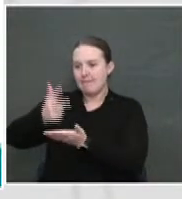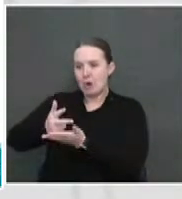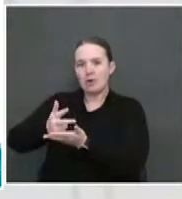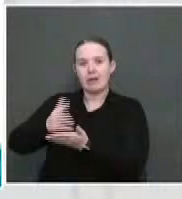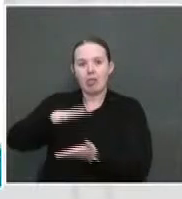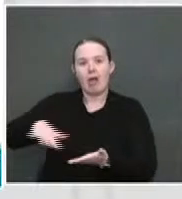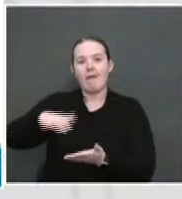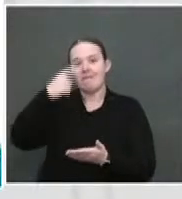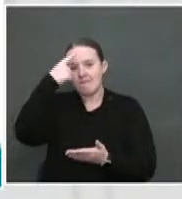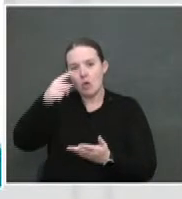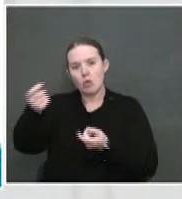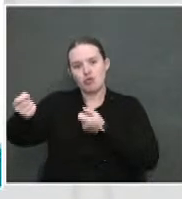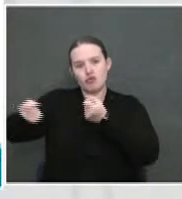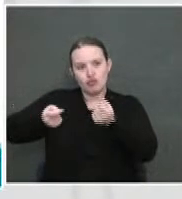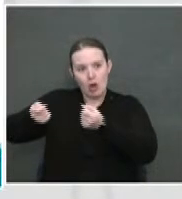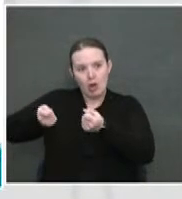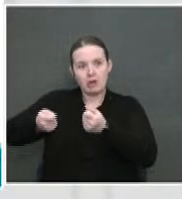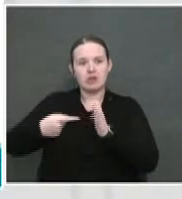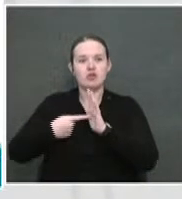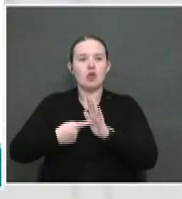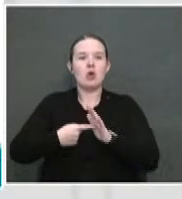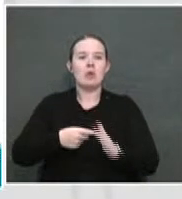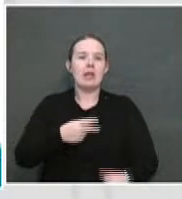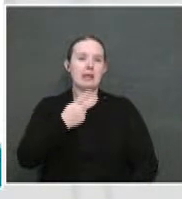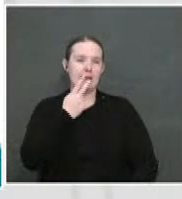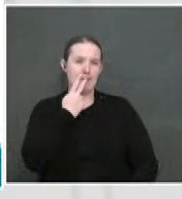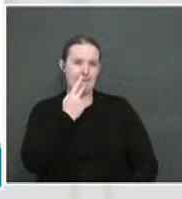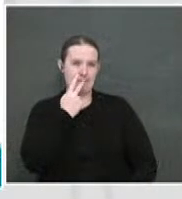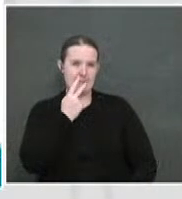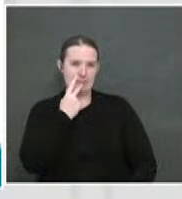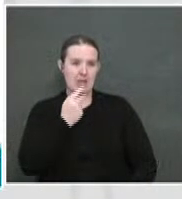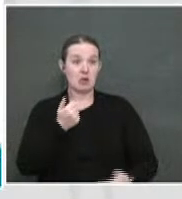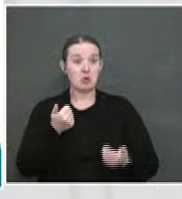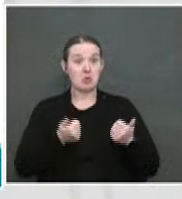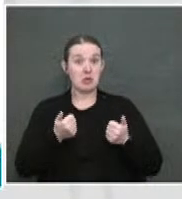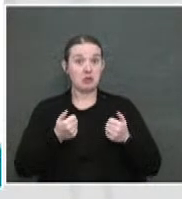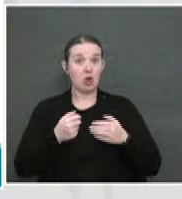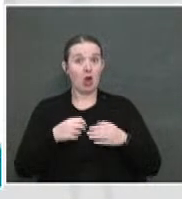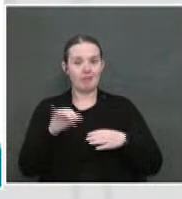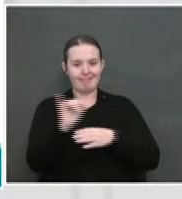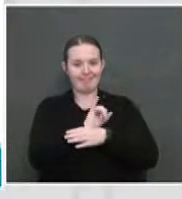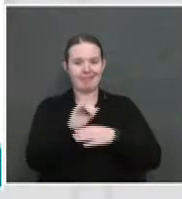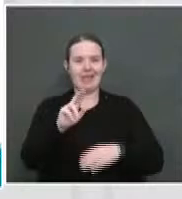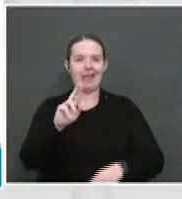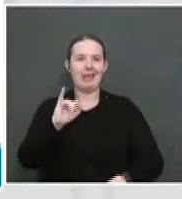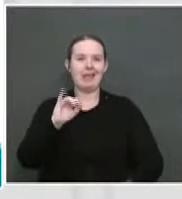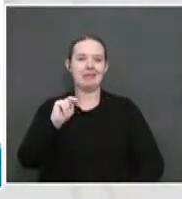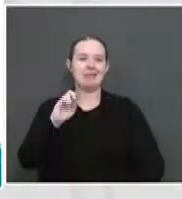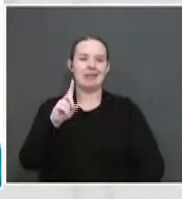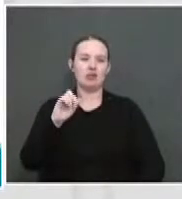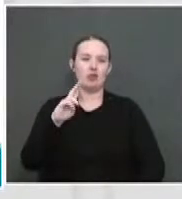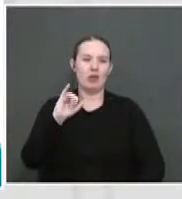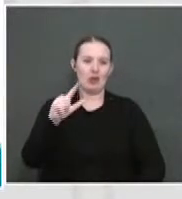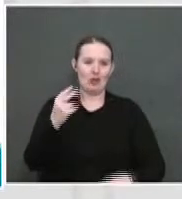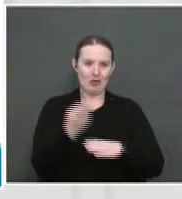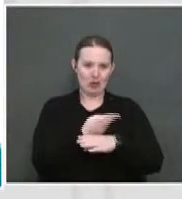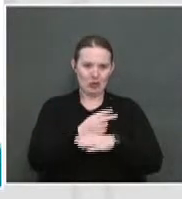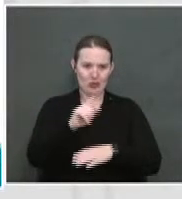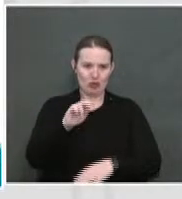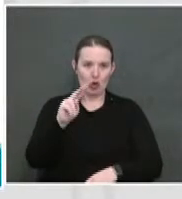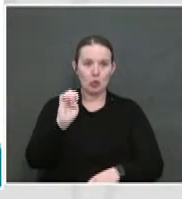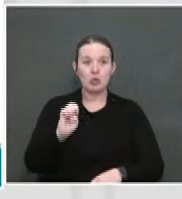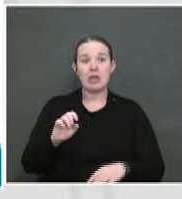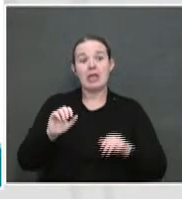facility. This map shows in pink the properties that are industrially zoned, have an improvement value of $10,000